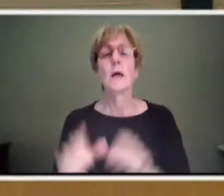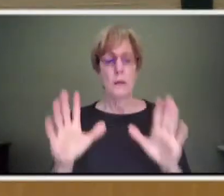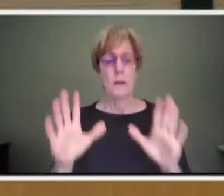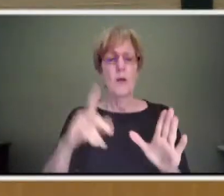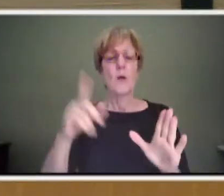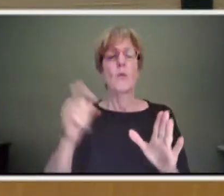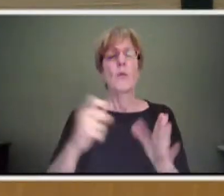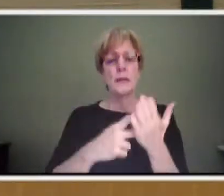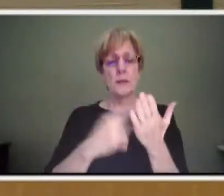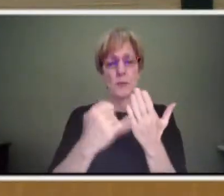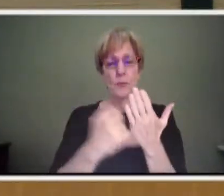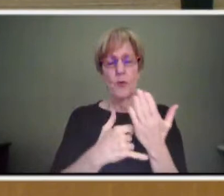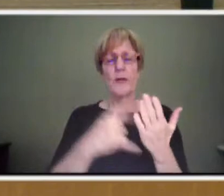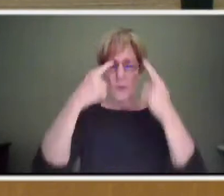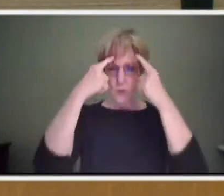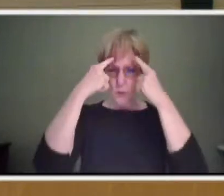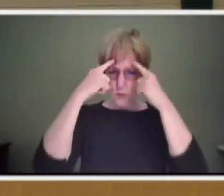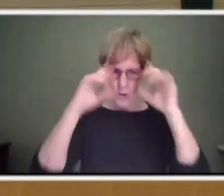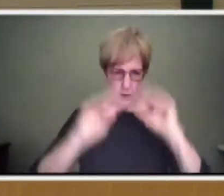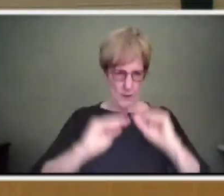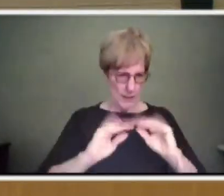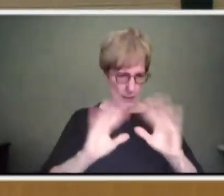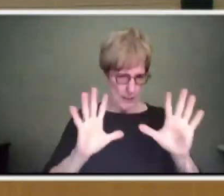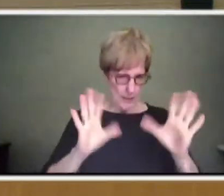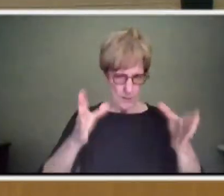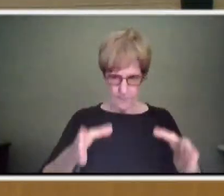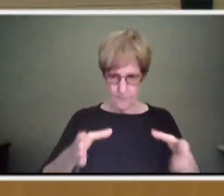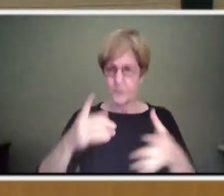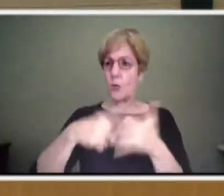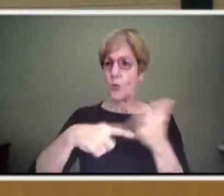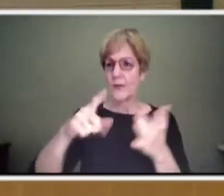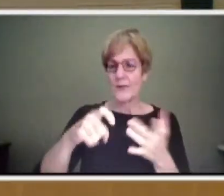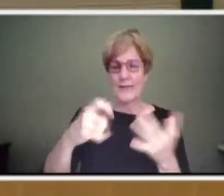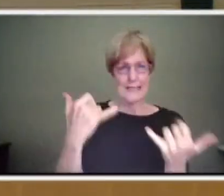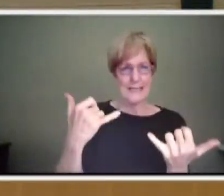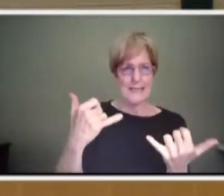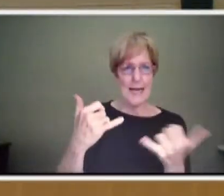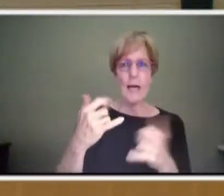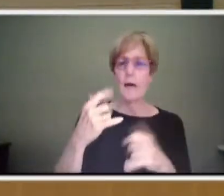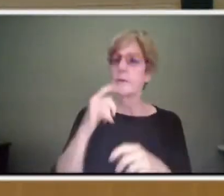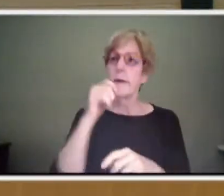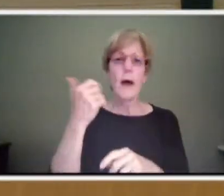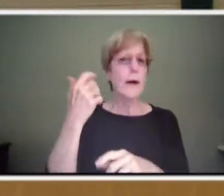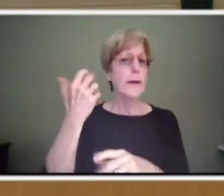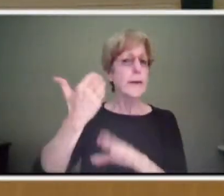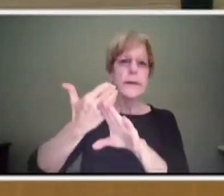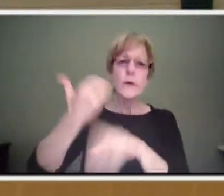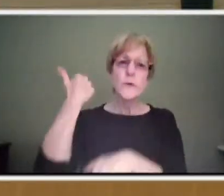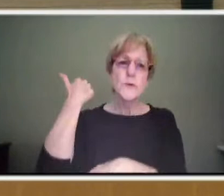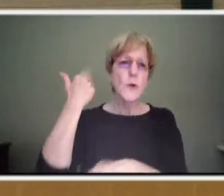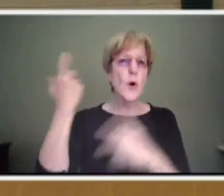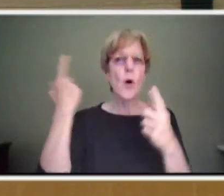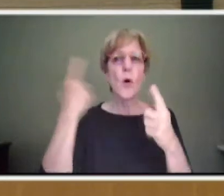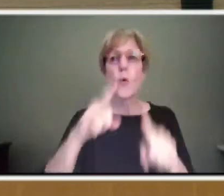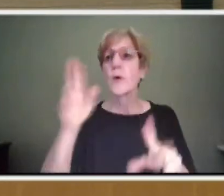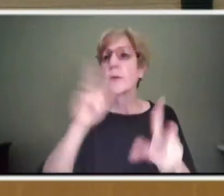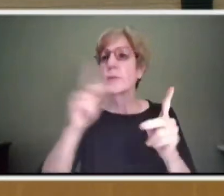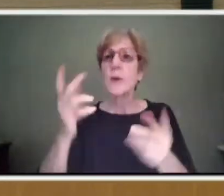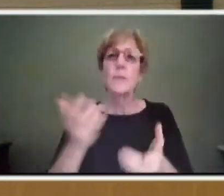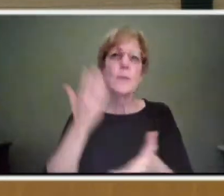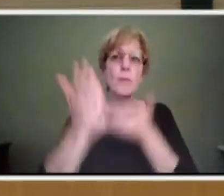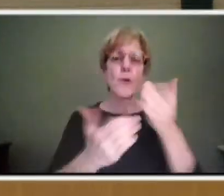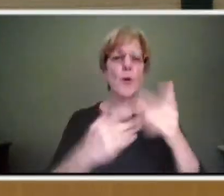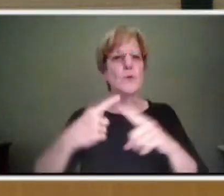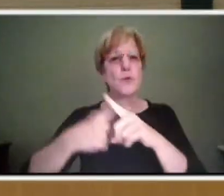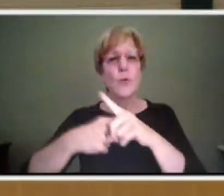that addresses this area and Charlotte's immediate needs now, not a couple of years ago when everybody was proposing all these rental houses,